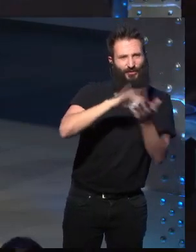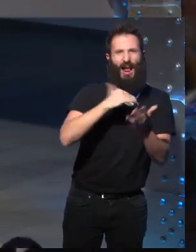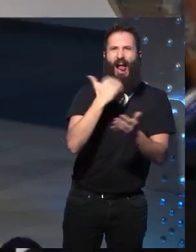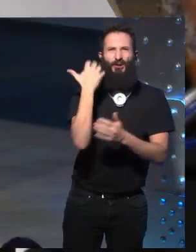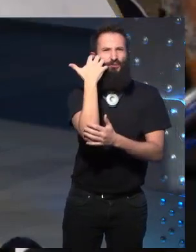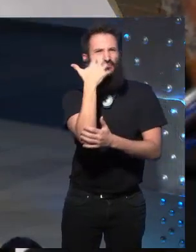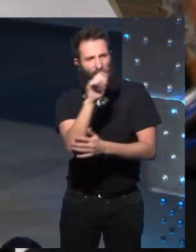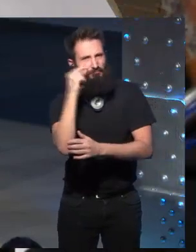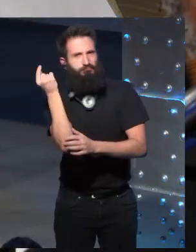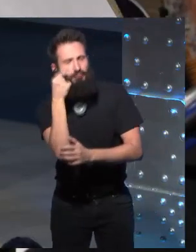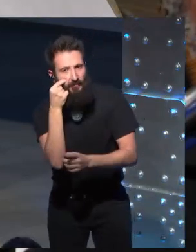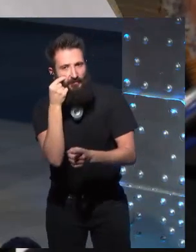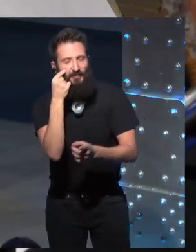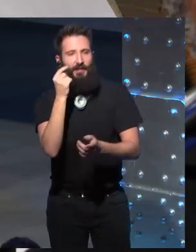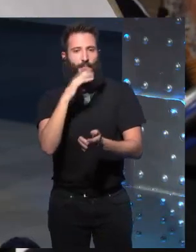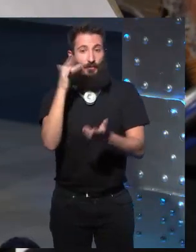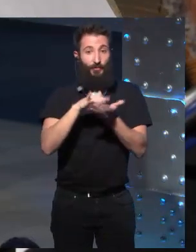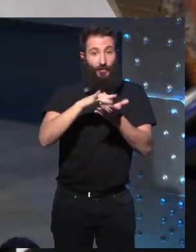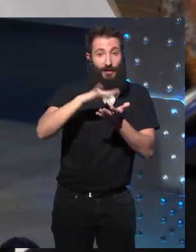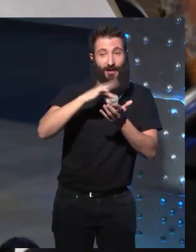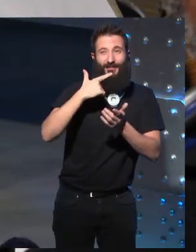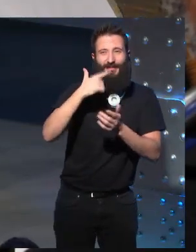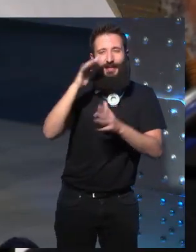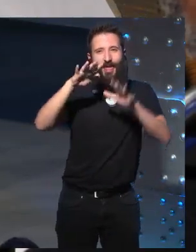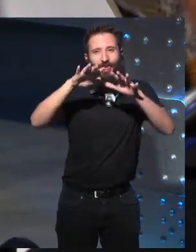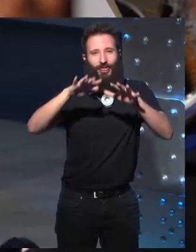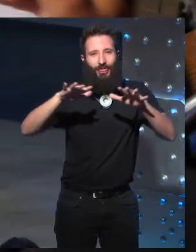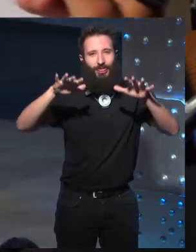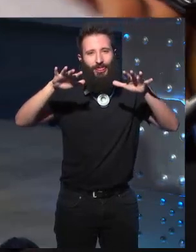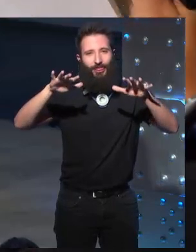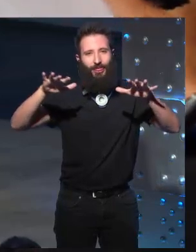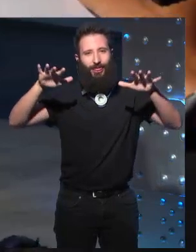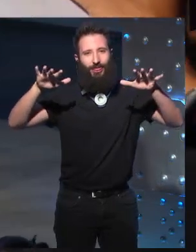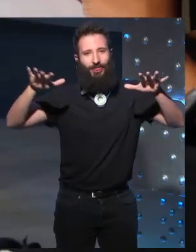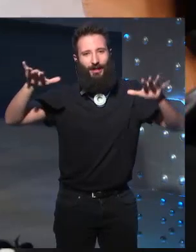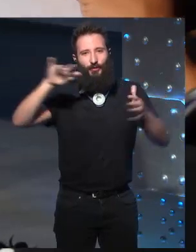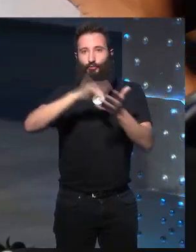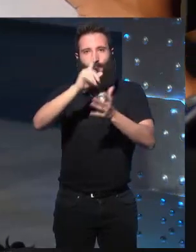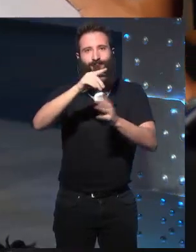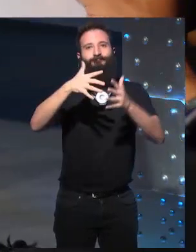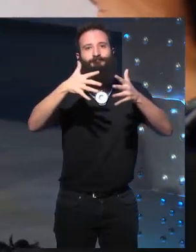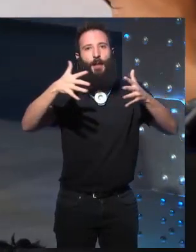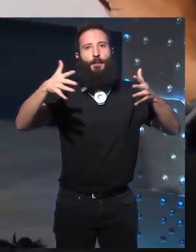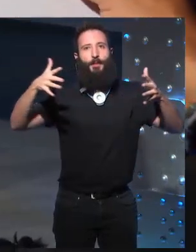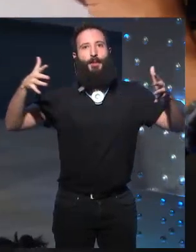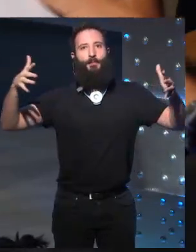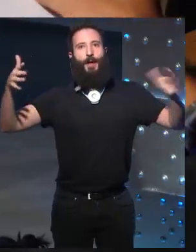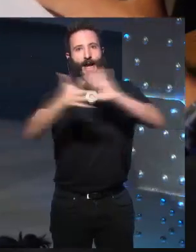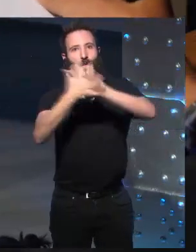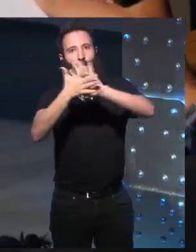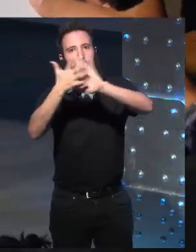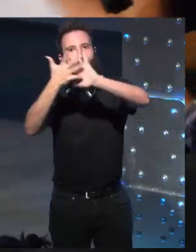saw that instead of slowing down, the expansion actually accelerates. Things